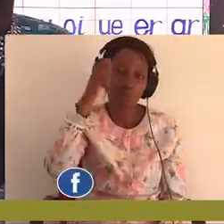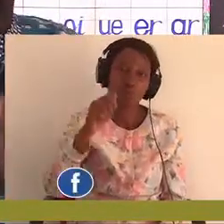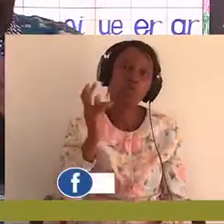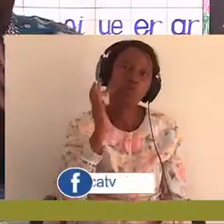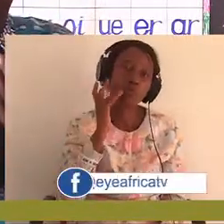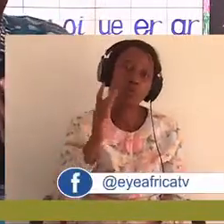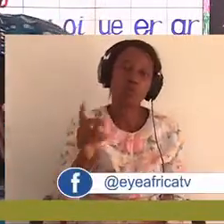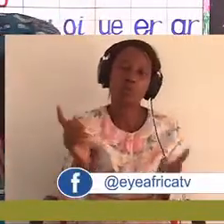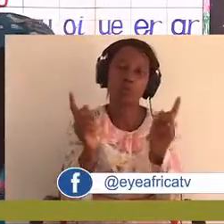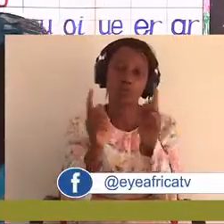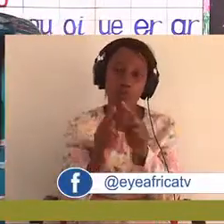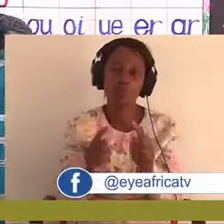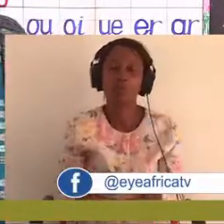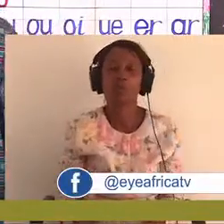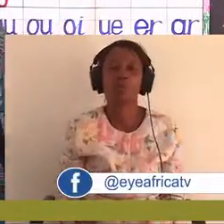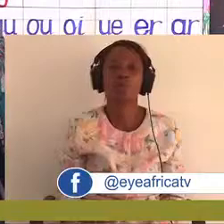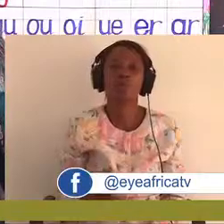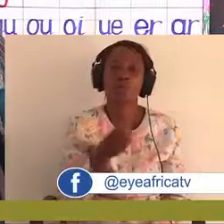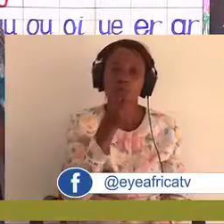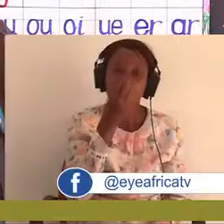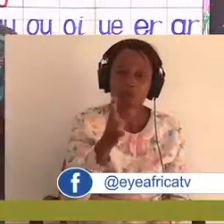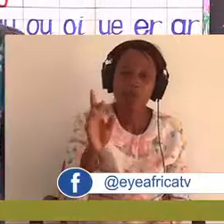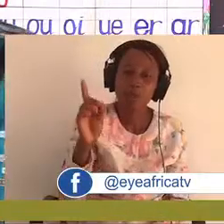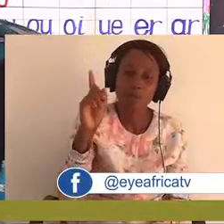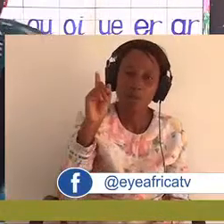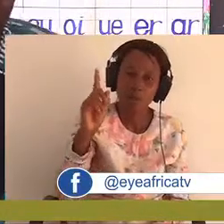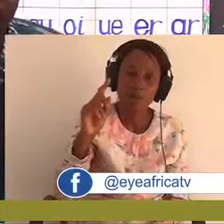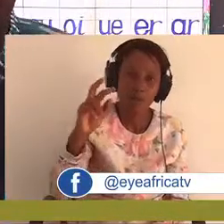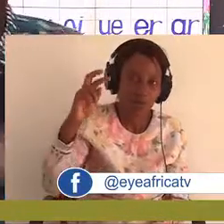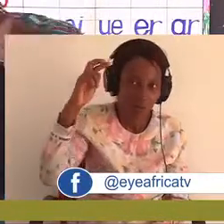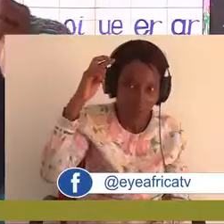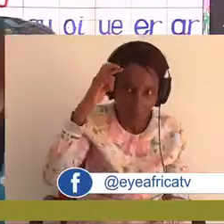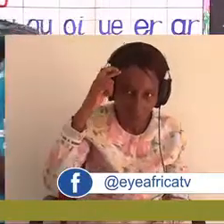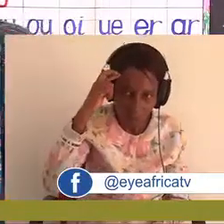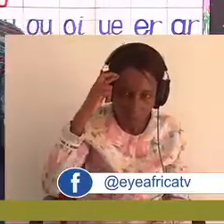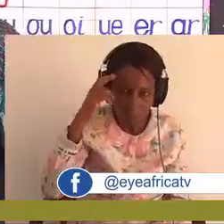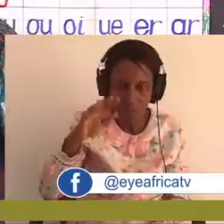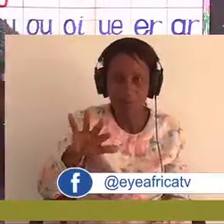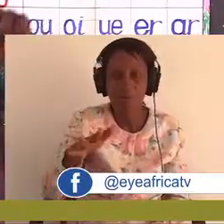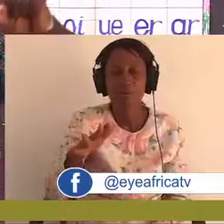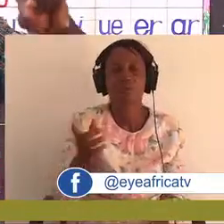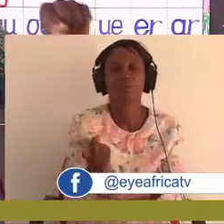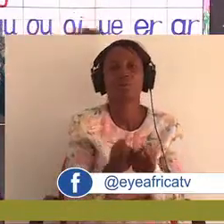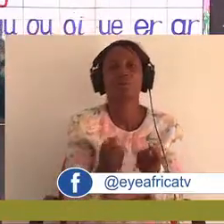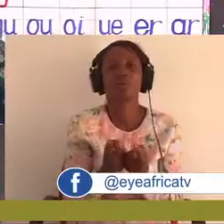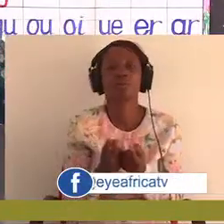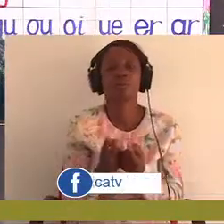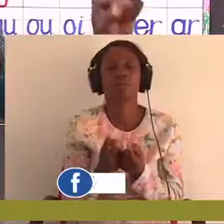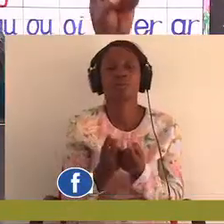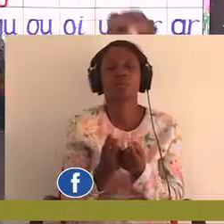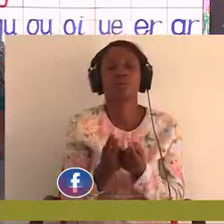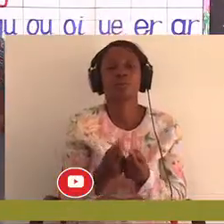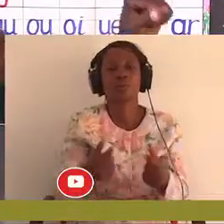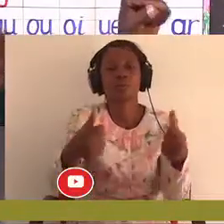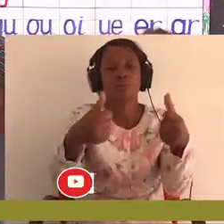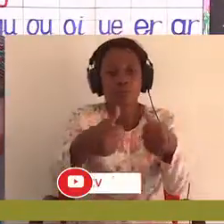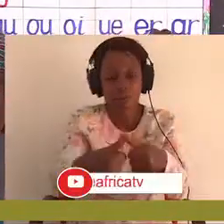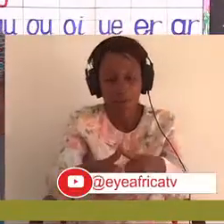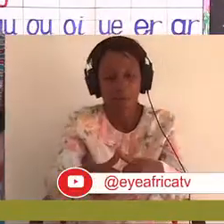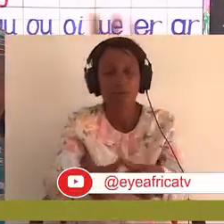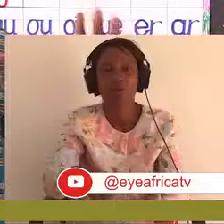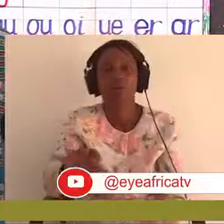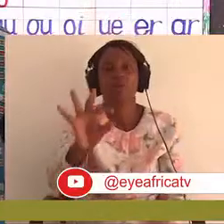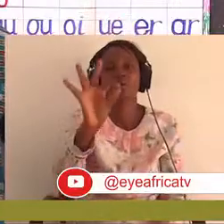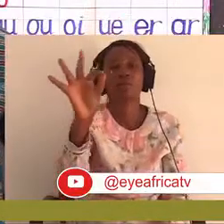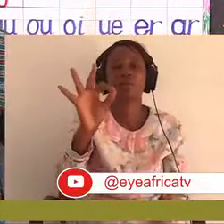meet, you tell me if you realize something. That something is related to these very,